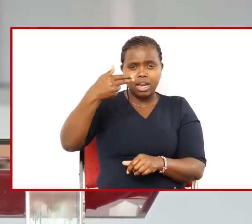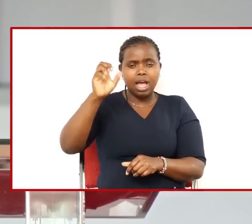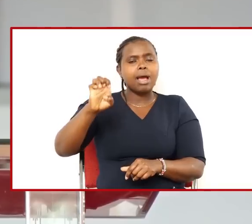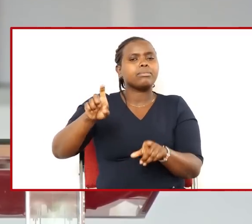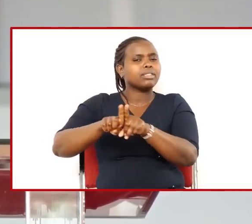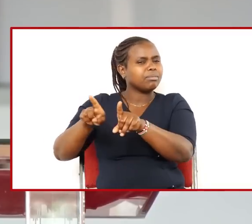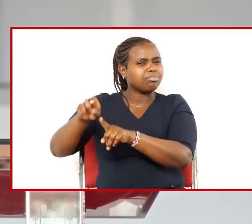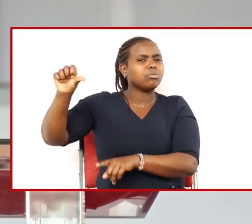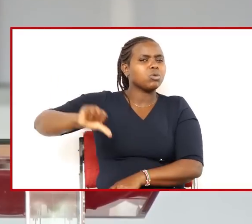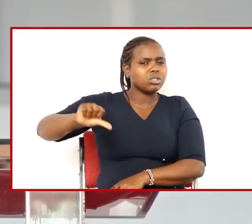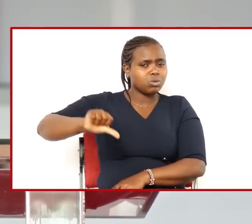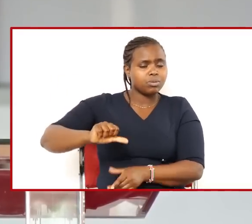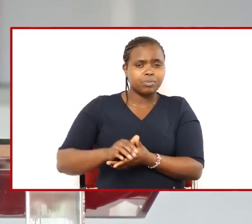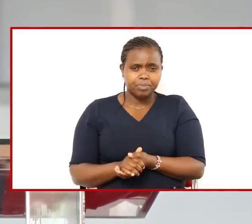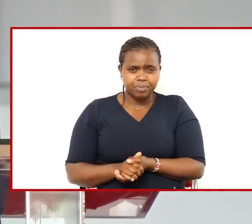a prostitute.